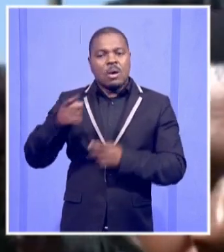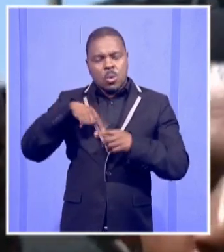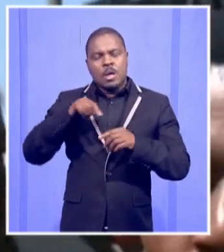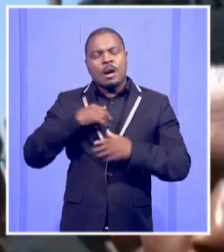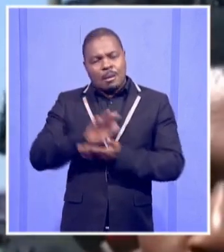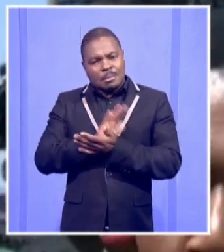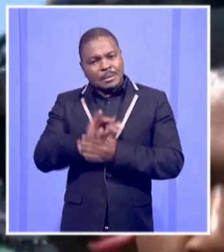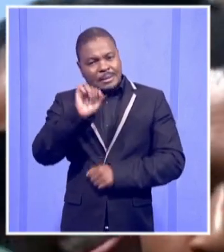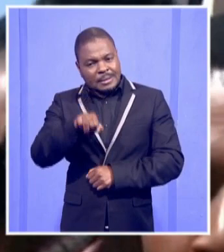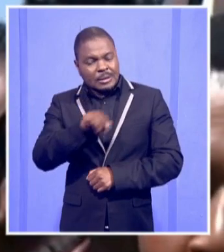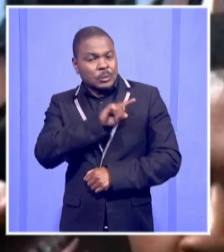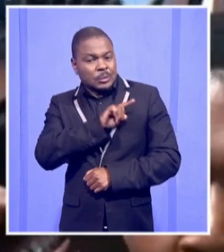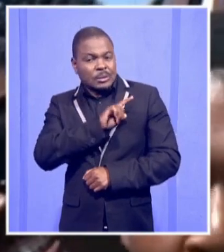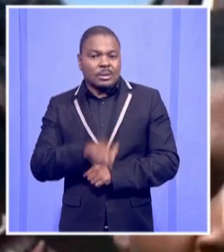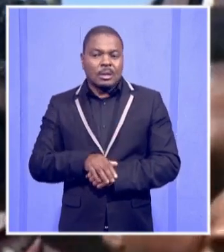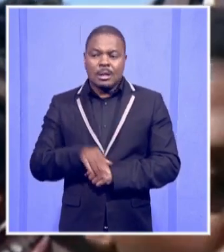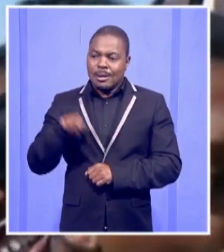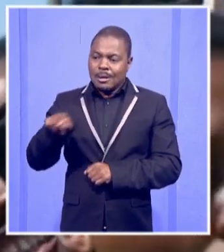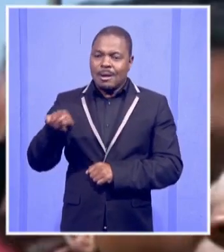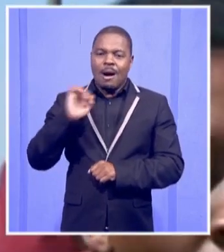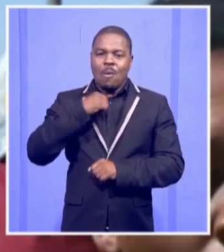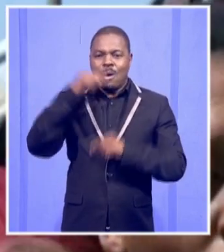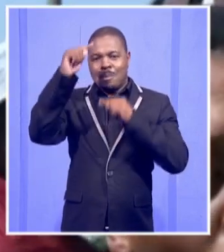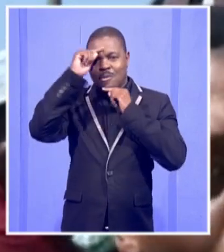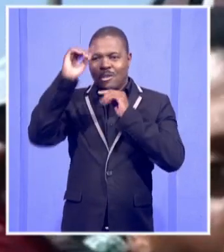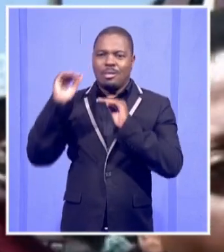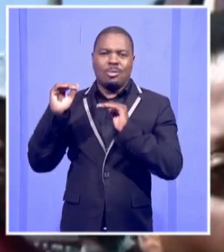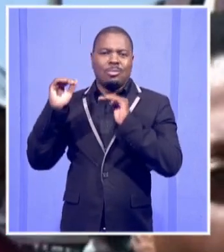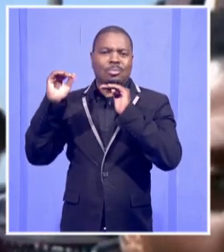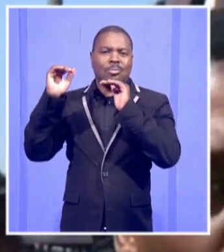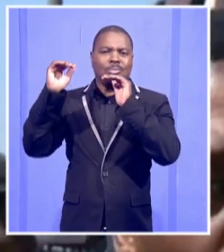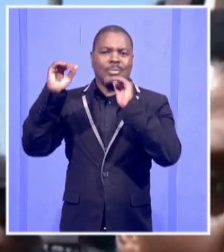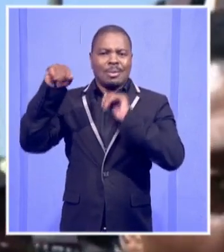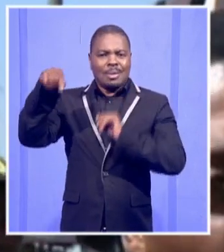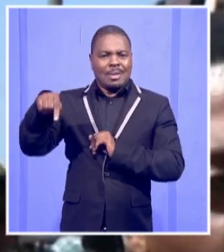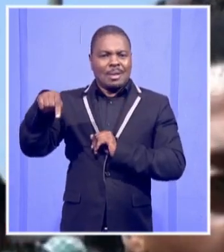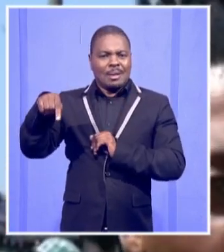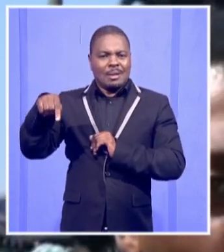it also puts the profile and the image of